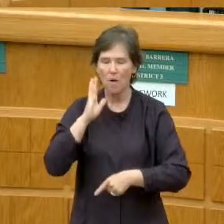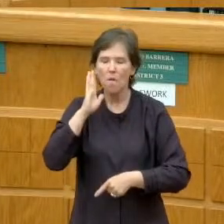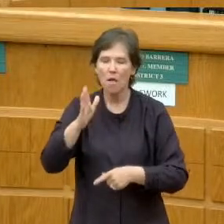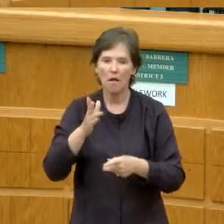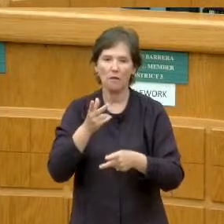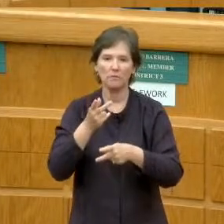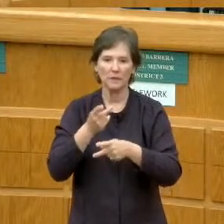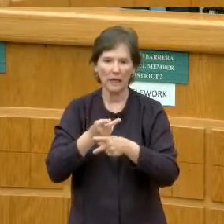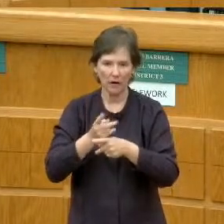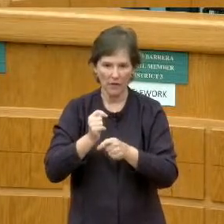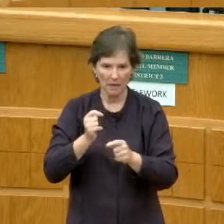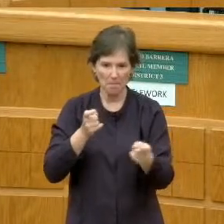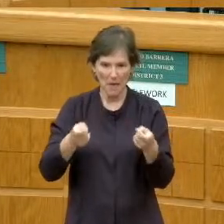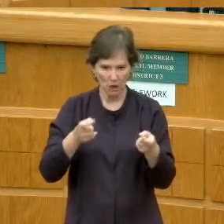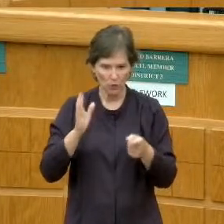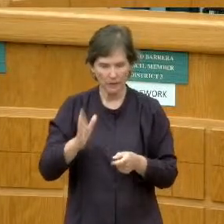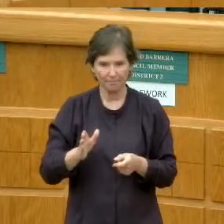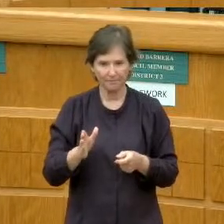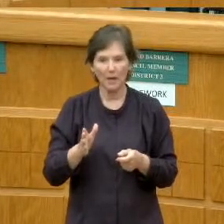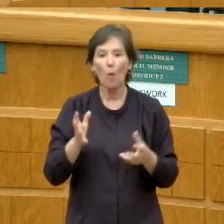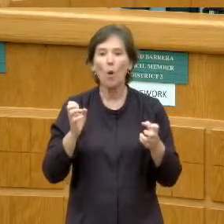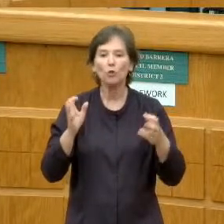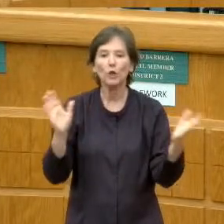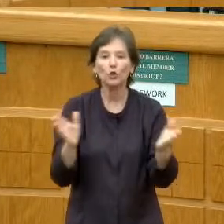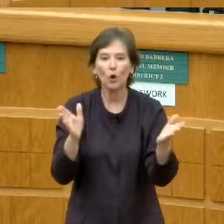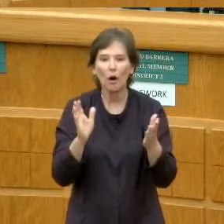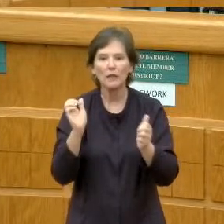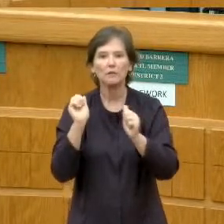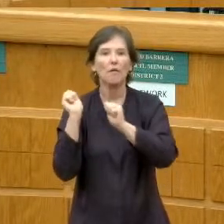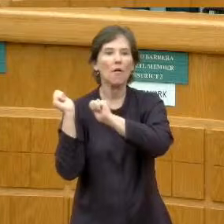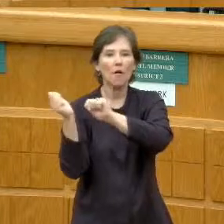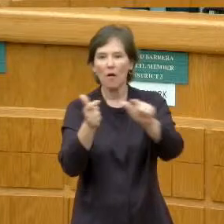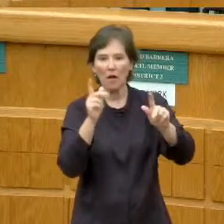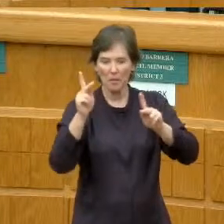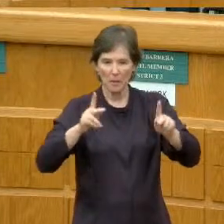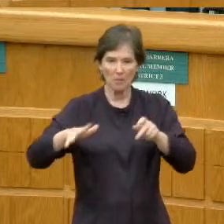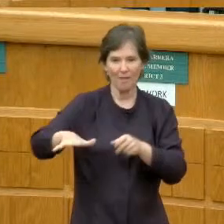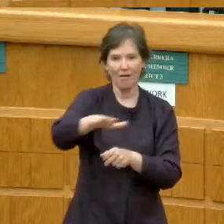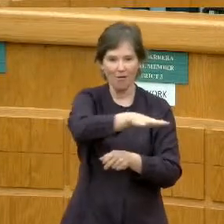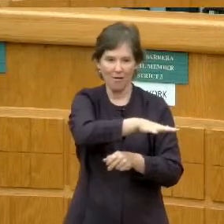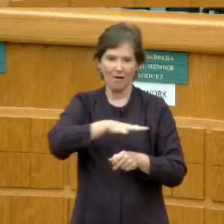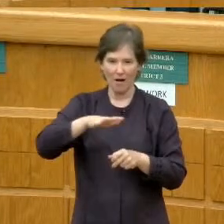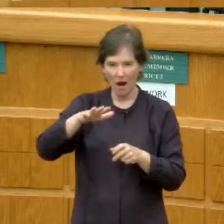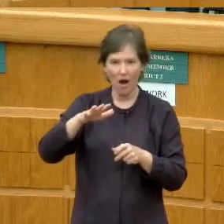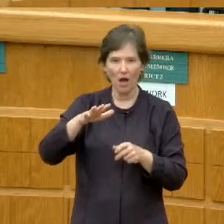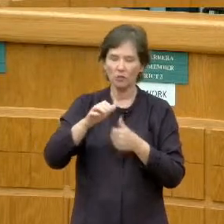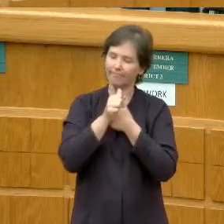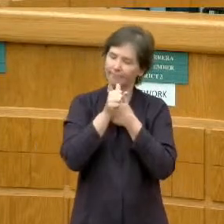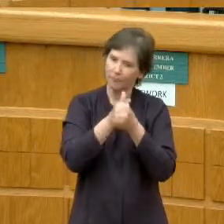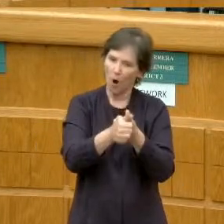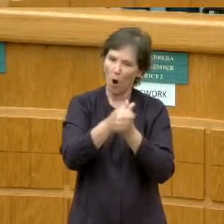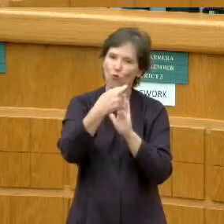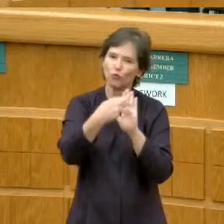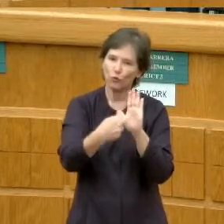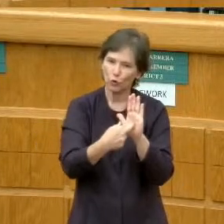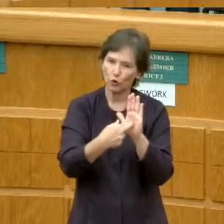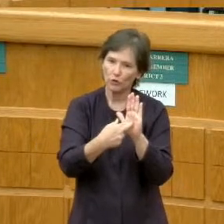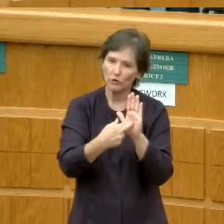you that are out there to abide by the rules and regulations and the recommendations, because we're doing it for your